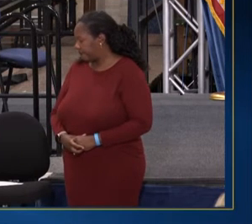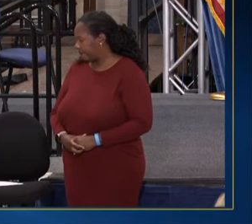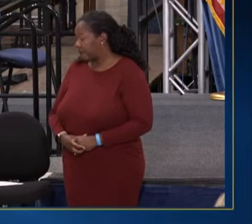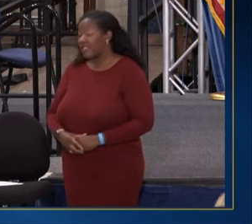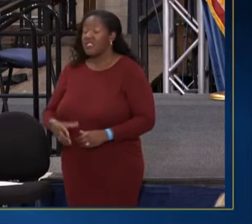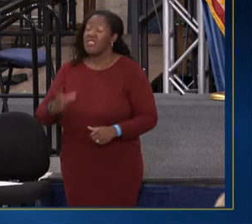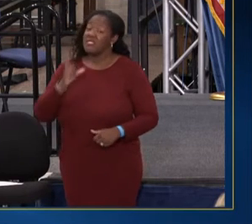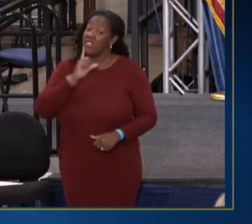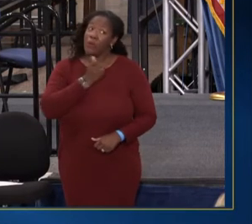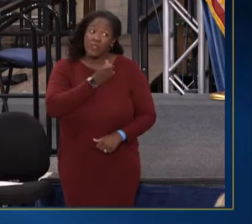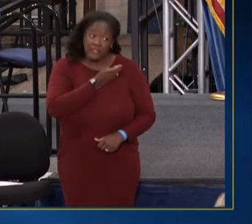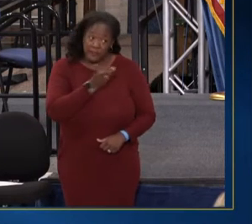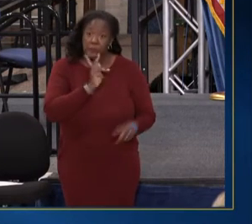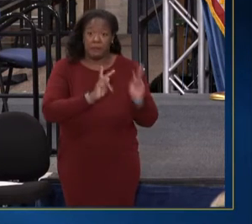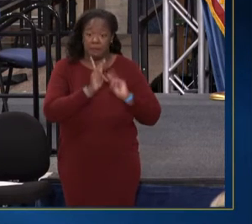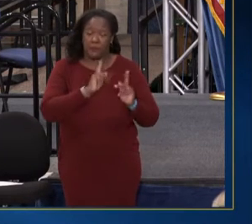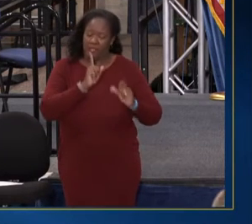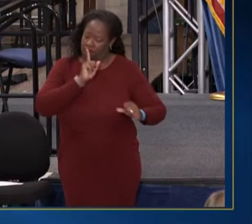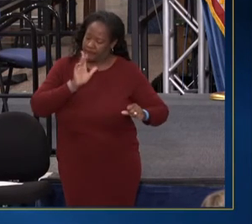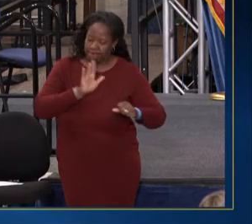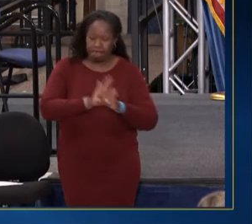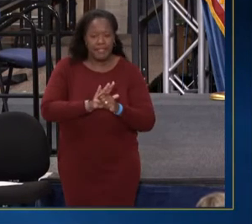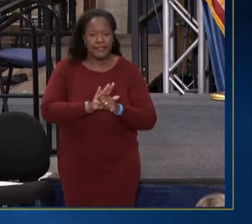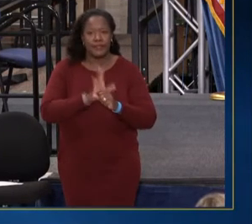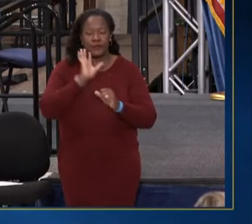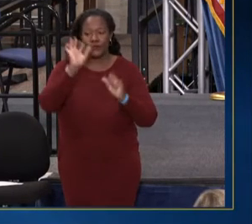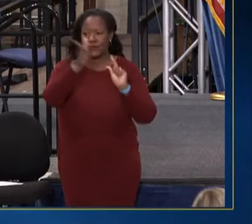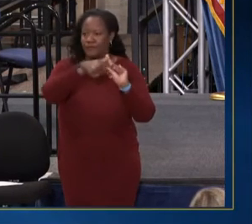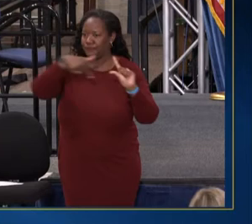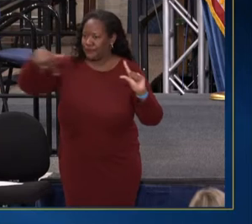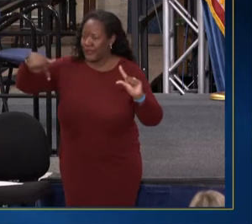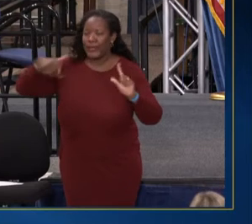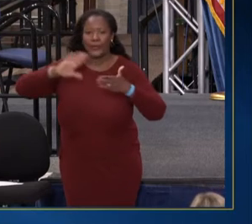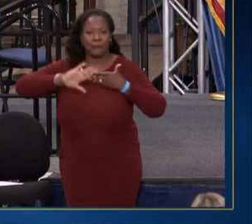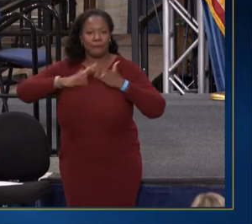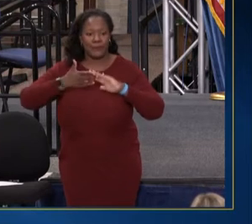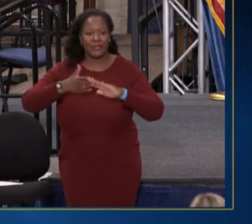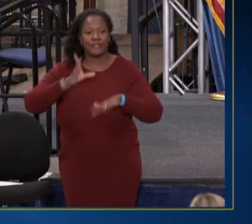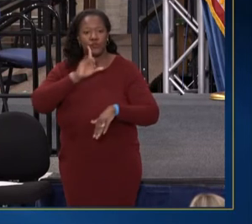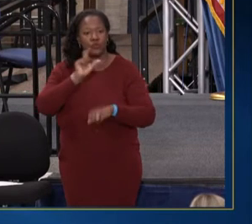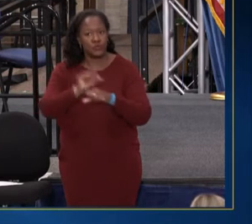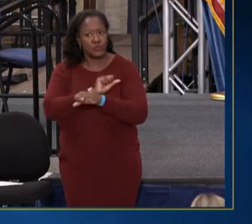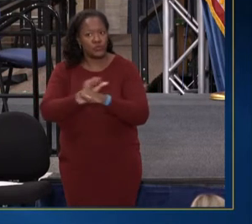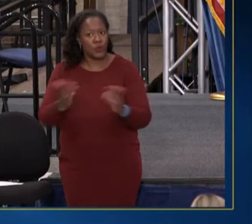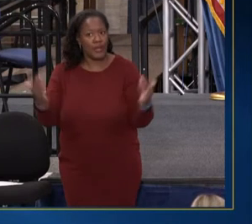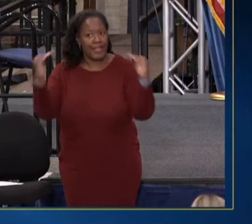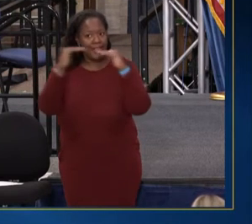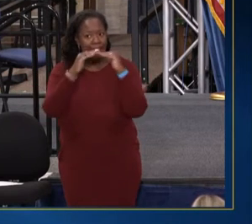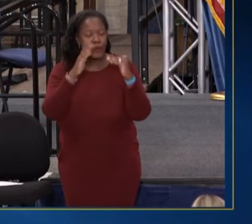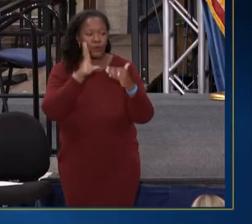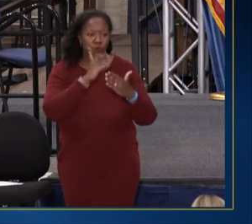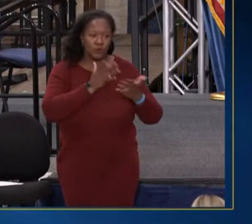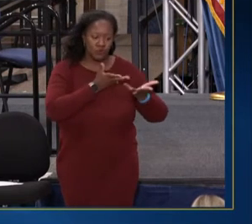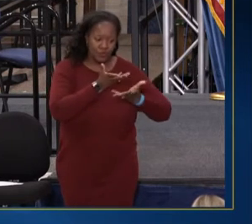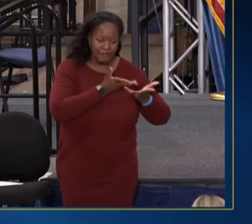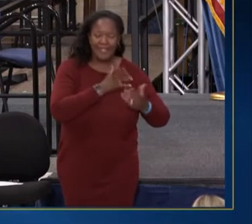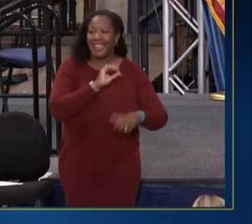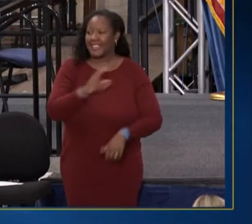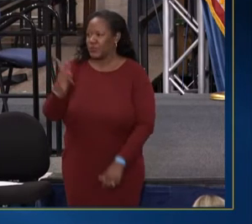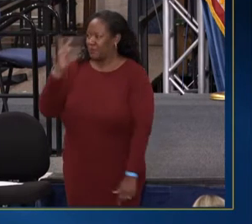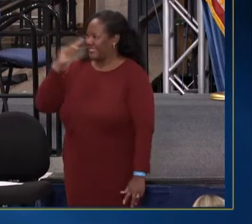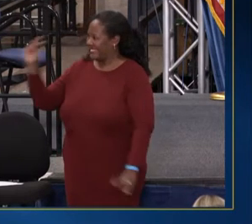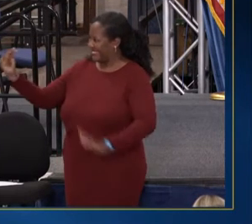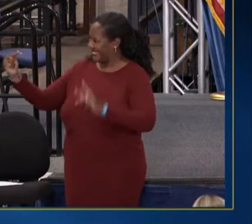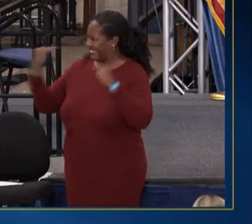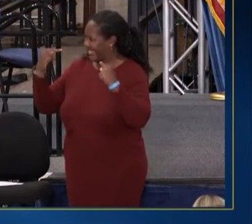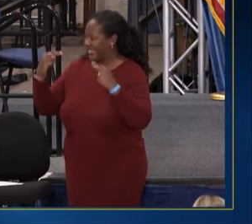as committed as him to the LGBTQIA plus community to ensure the equal treatment, but also being seen and being heard. Secretary